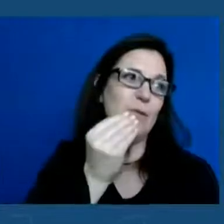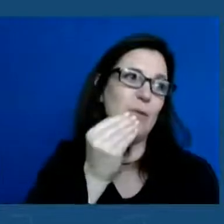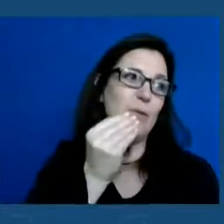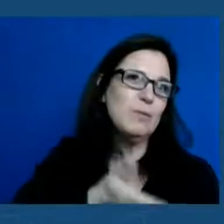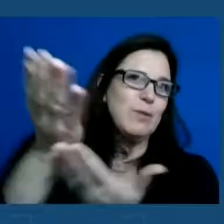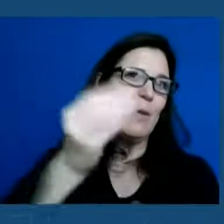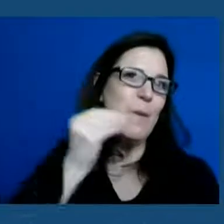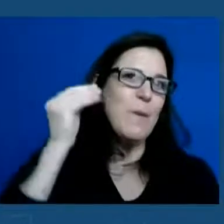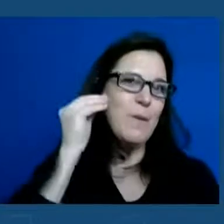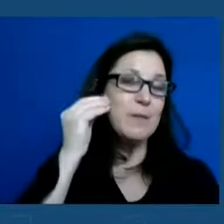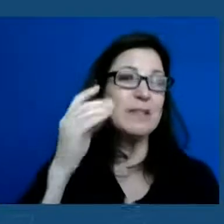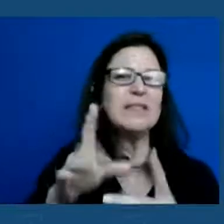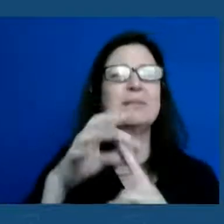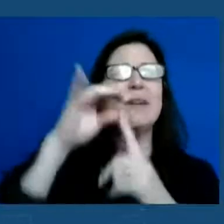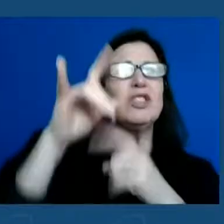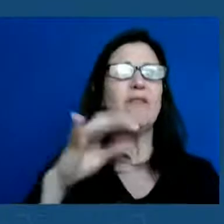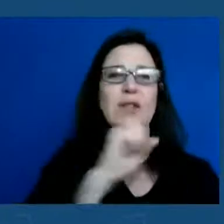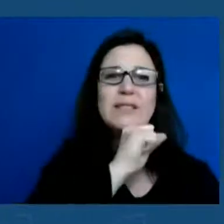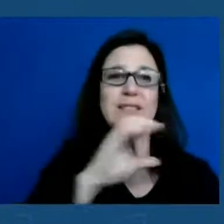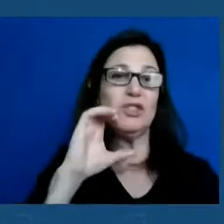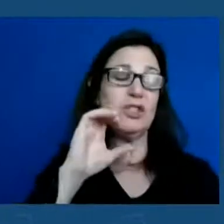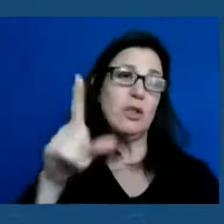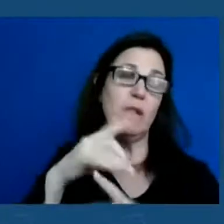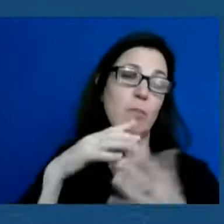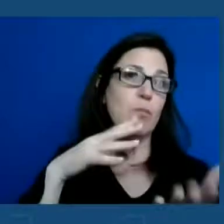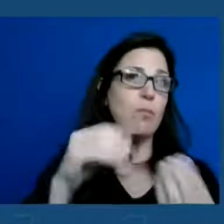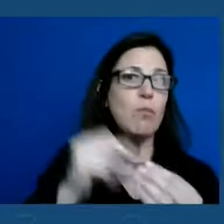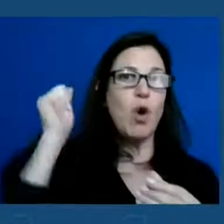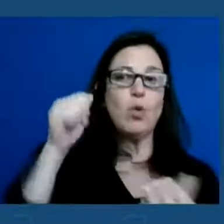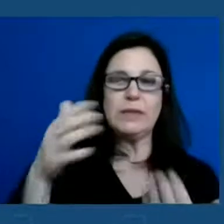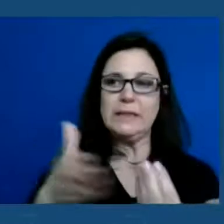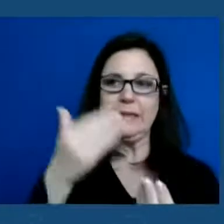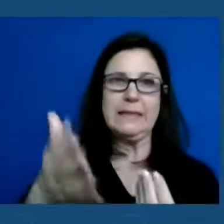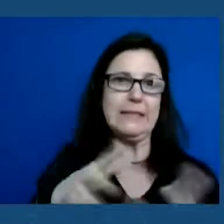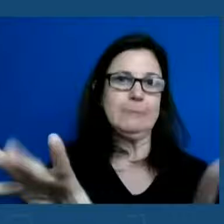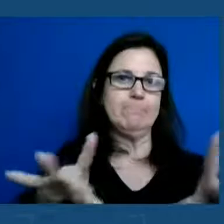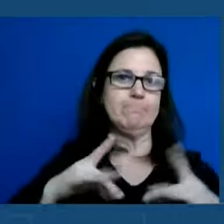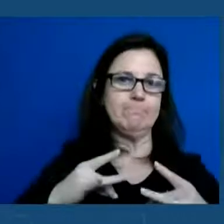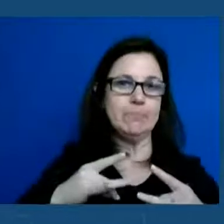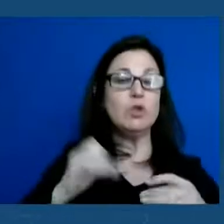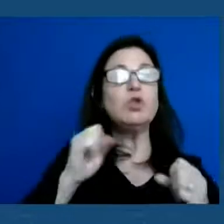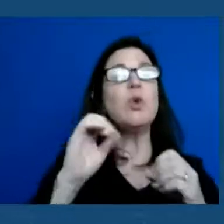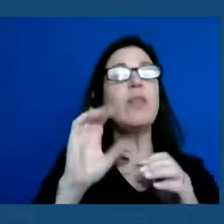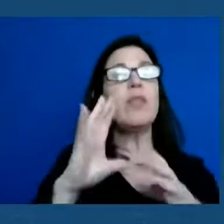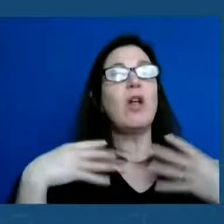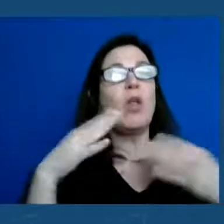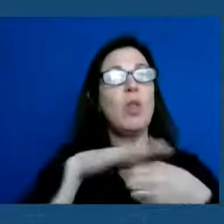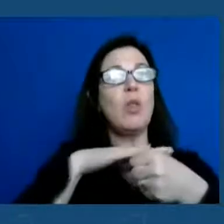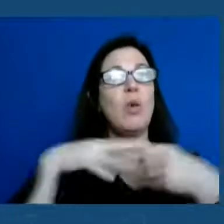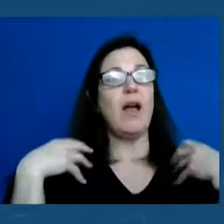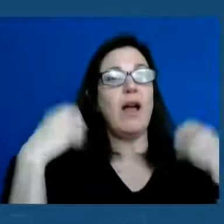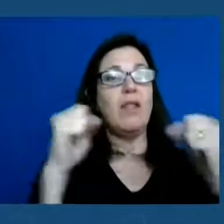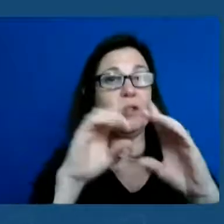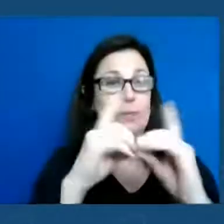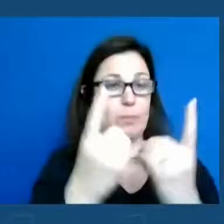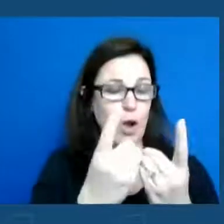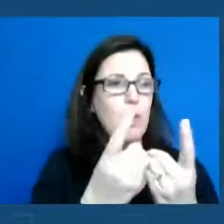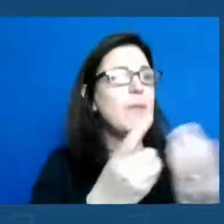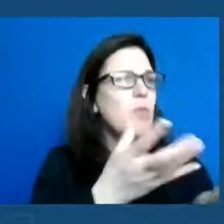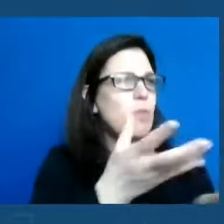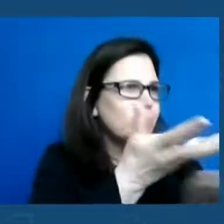seniors. Seniors being most vulnerable. So we have been working with our local health departments to understand the spread as it started. We